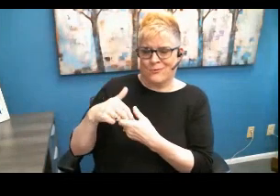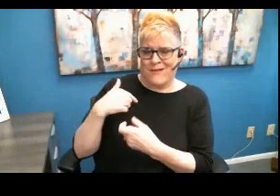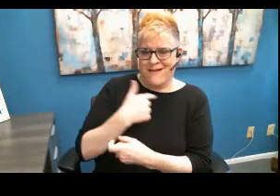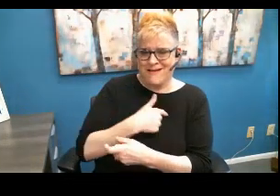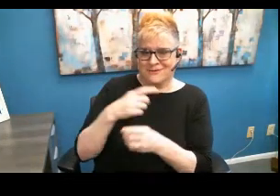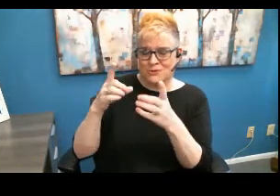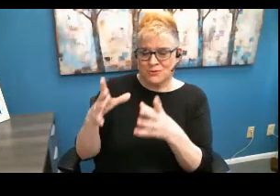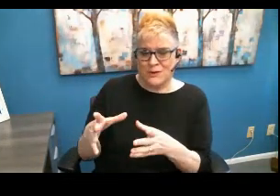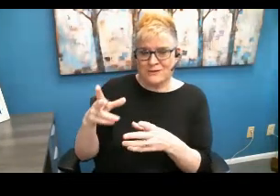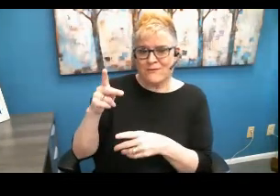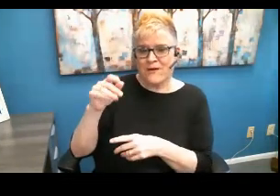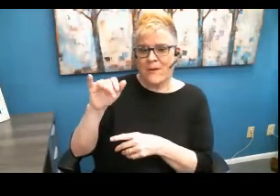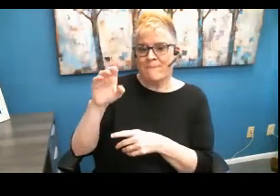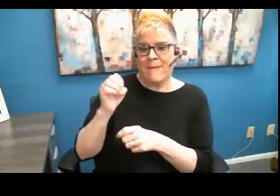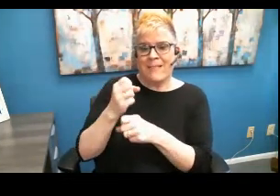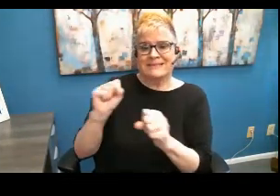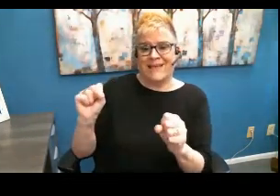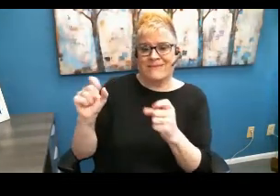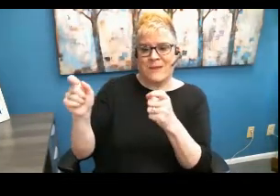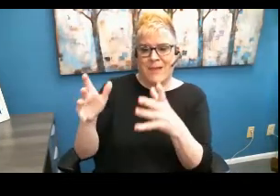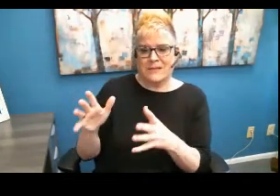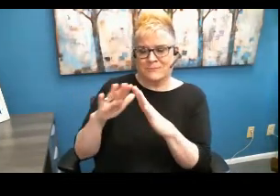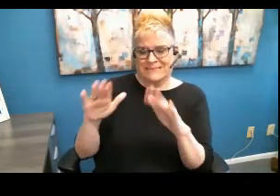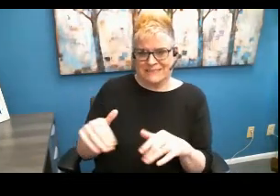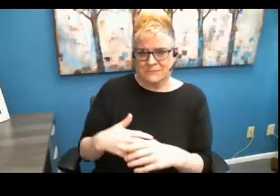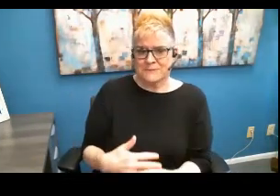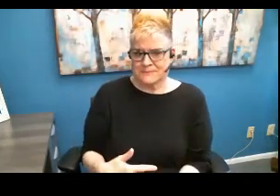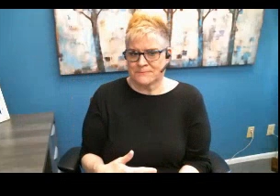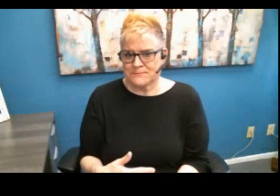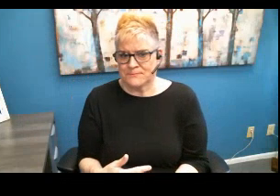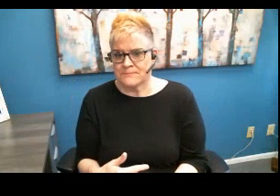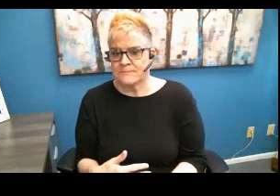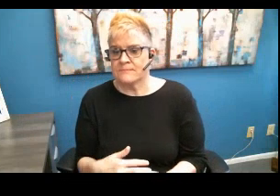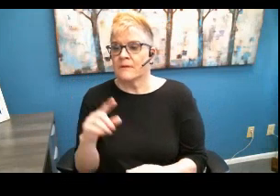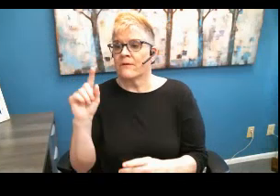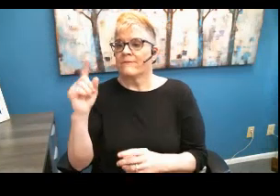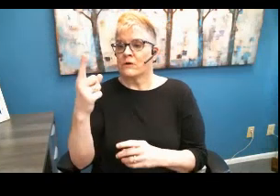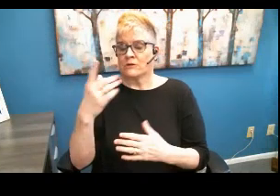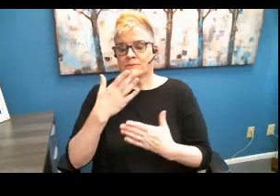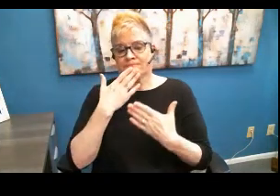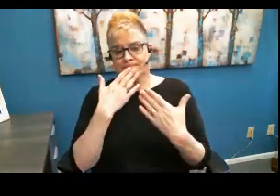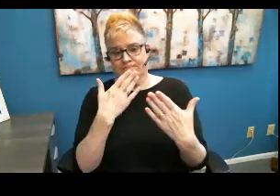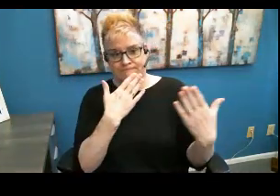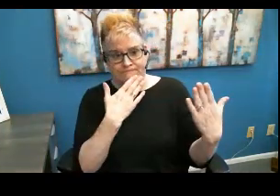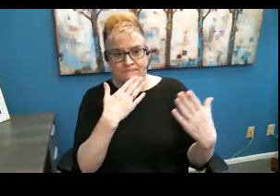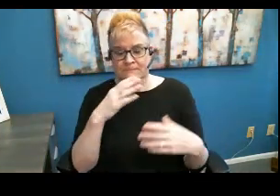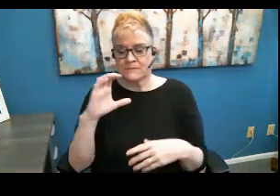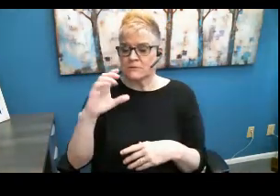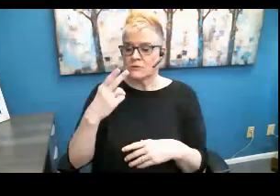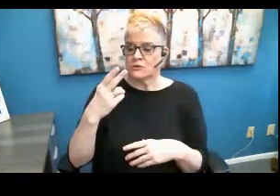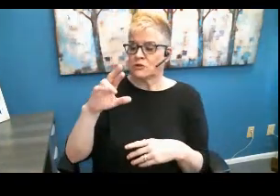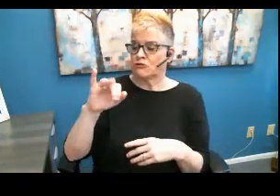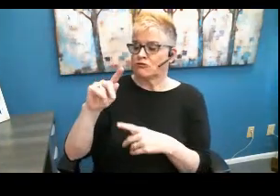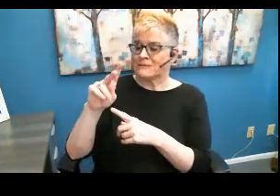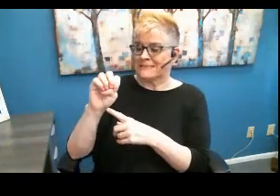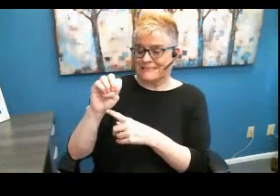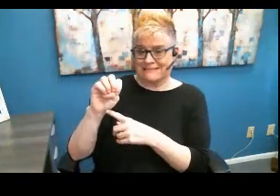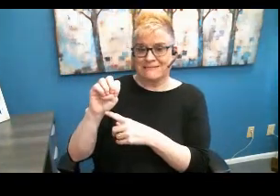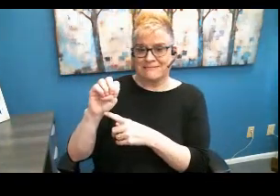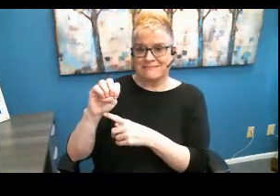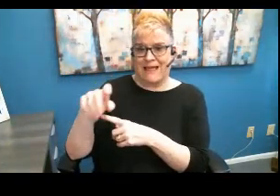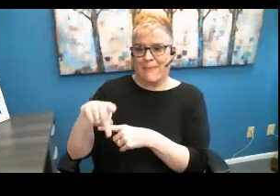of Pipeline Safety and Management System. So first, I'd like to extend a special thanks to Christine and from